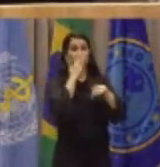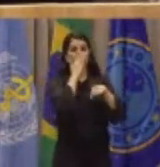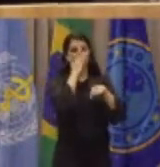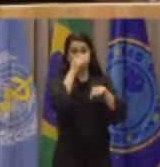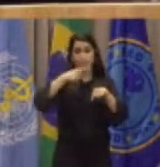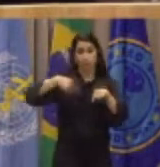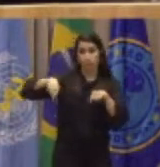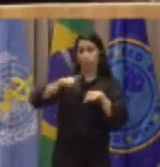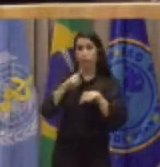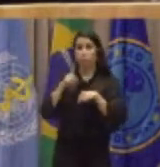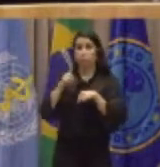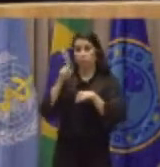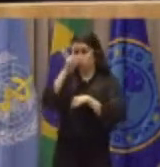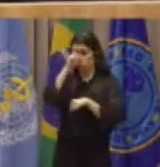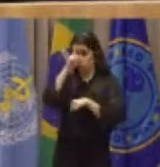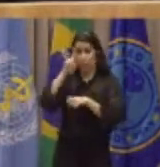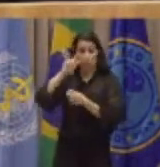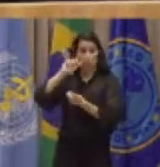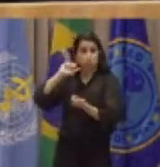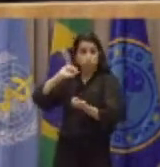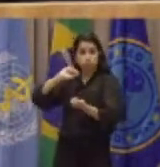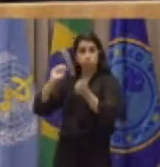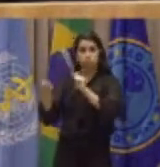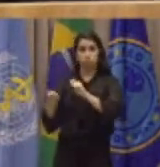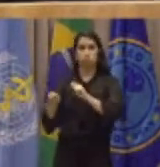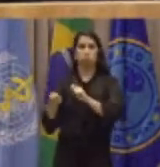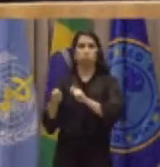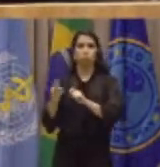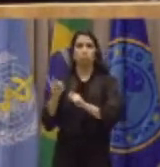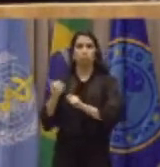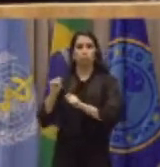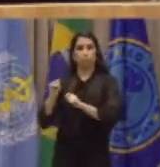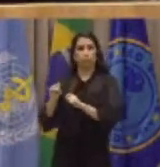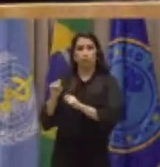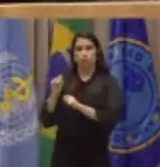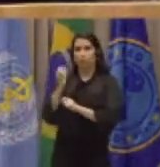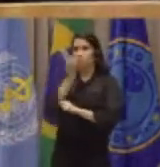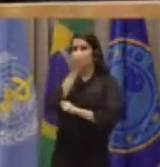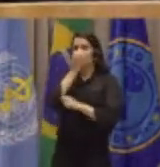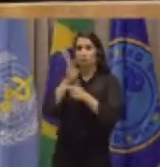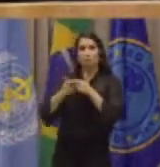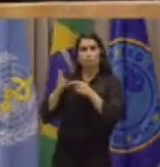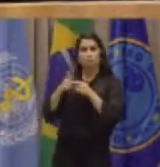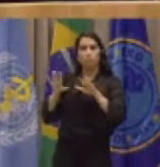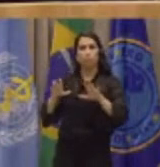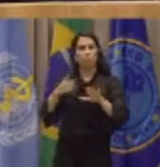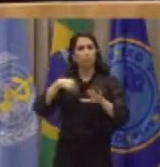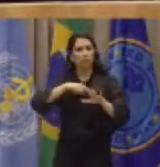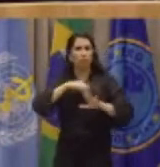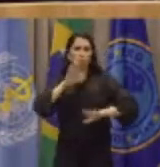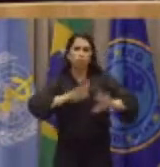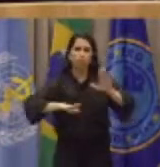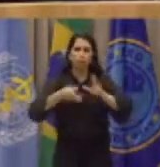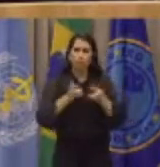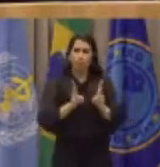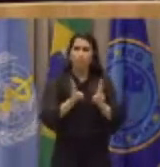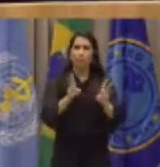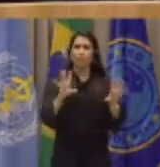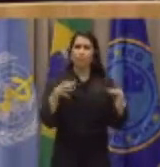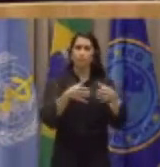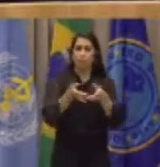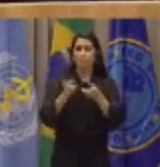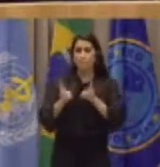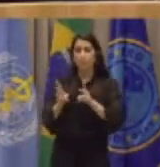disease that all the hospitals became in respiratory ICU. So they are correlated,